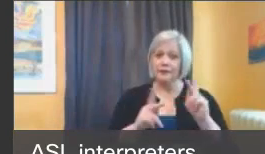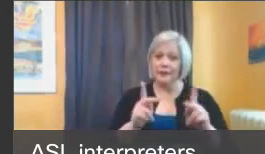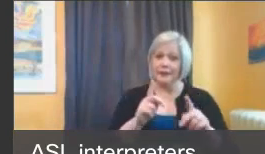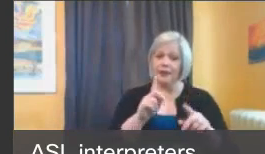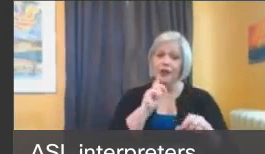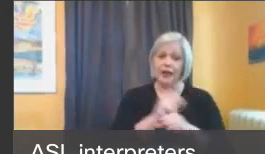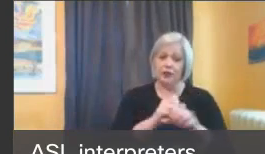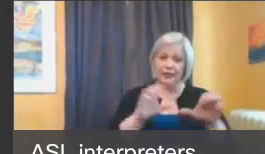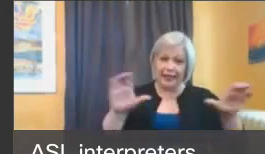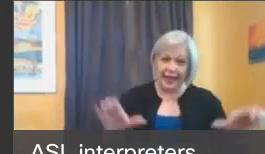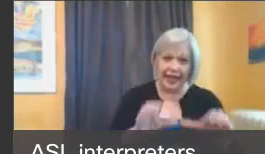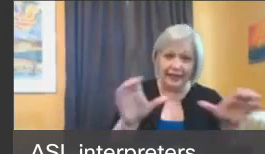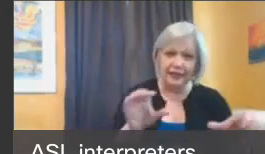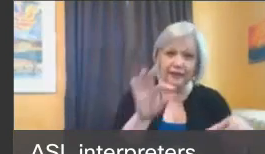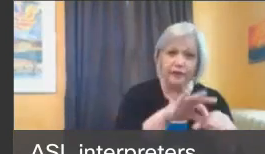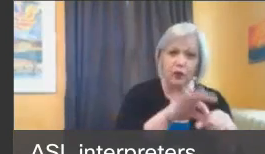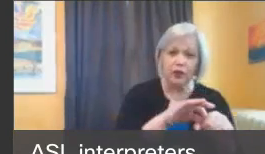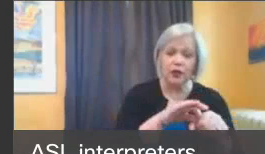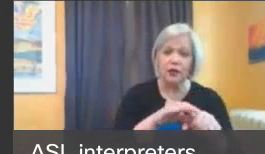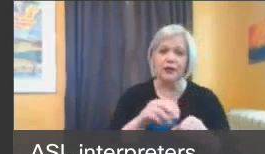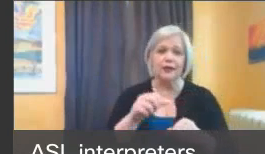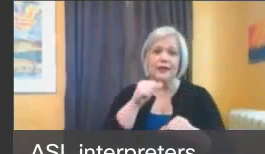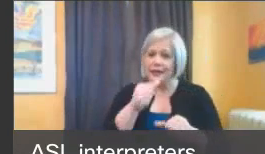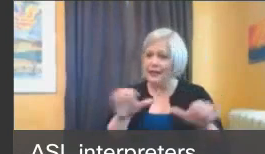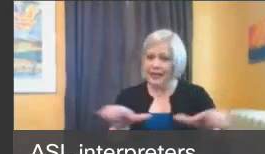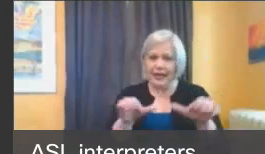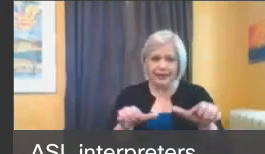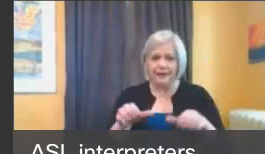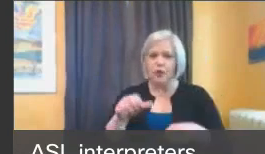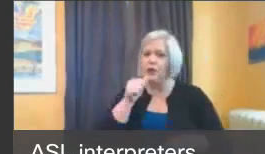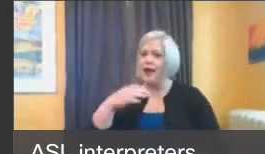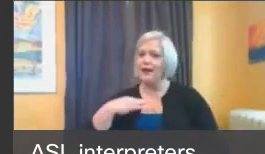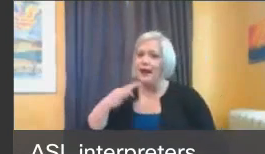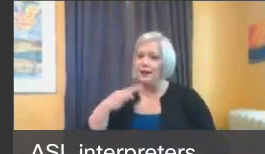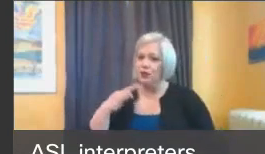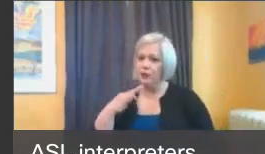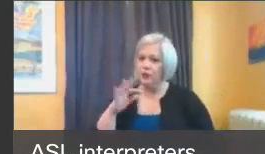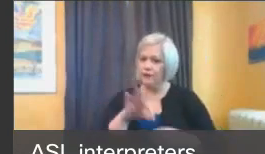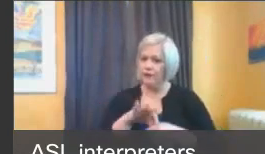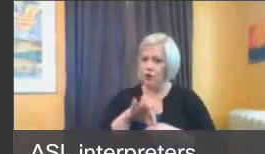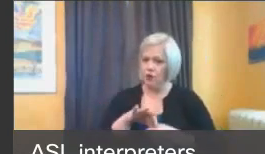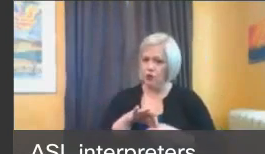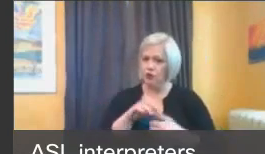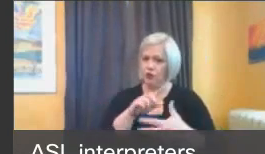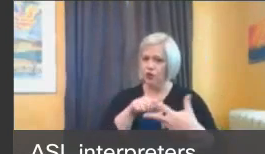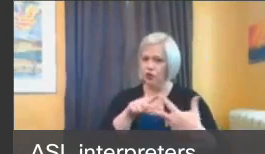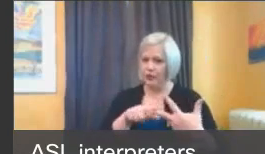voter, an inactive voter, or an ineligible voter. And, you know, we face a lot of criticism from